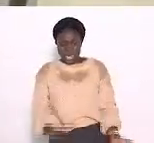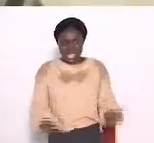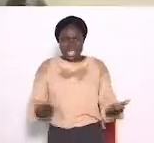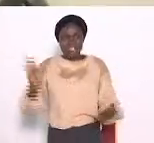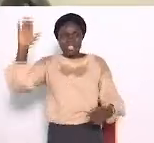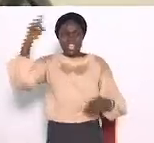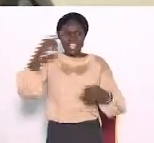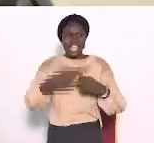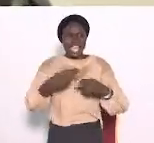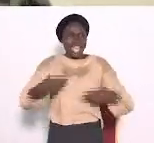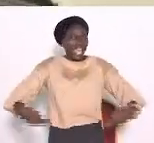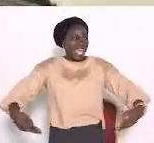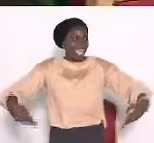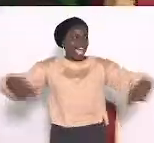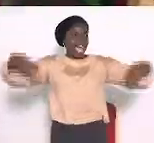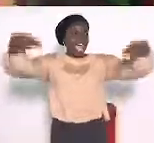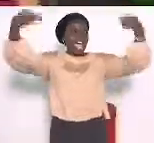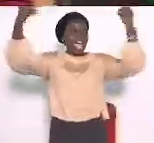name